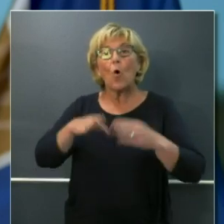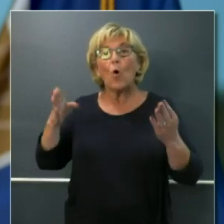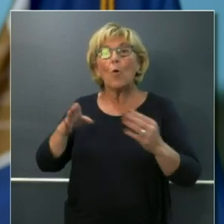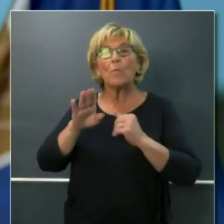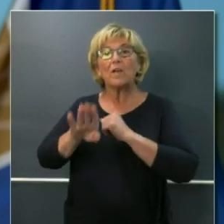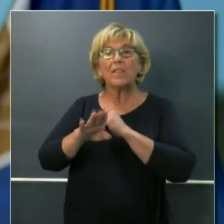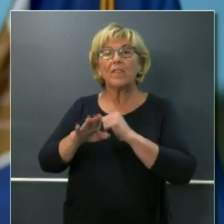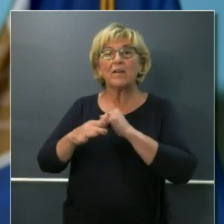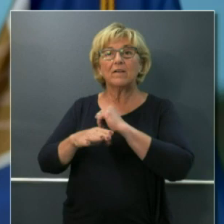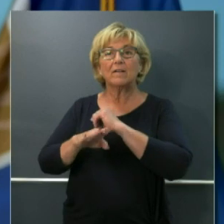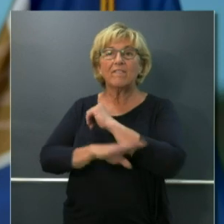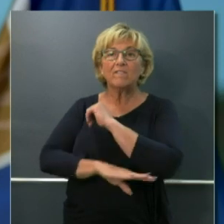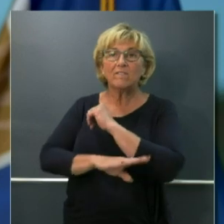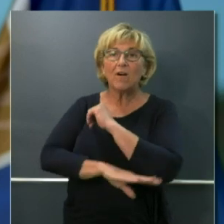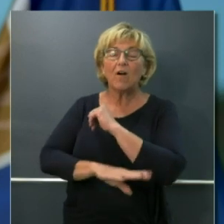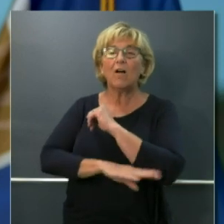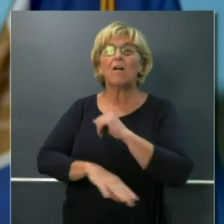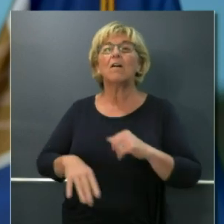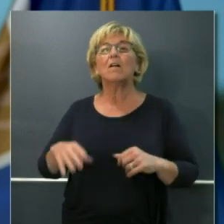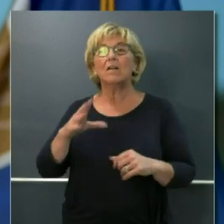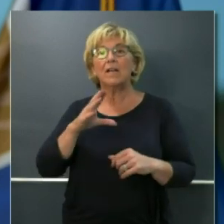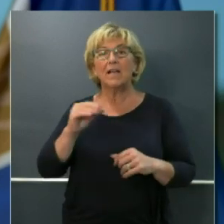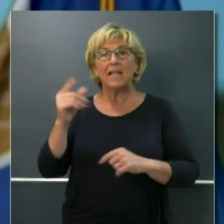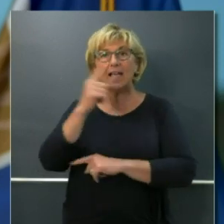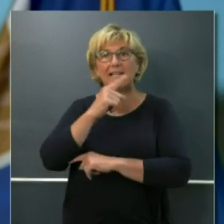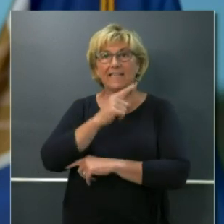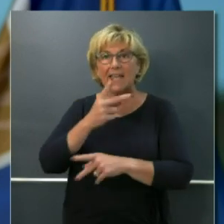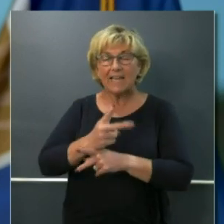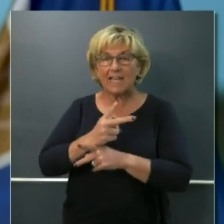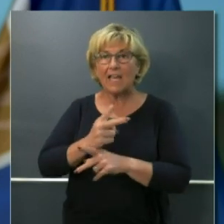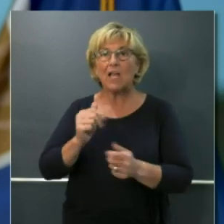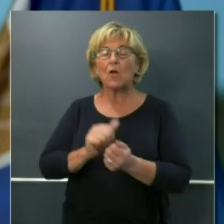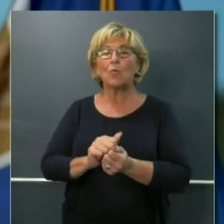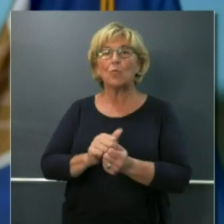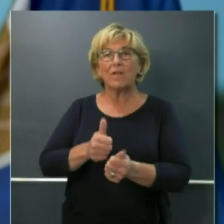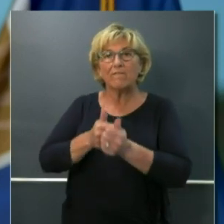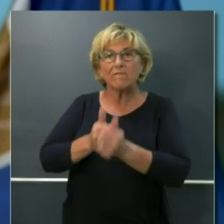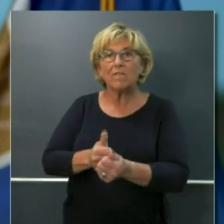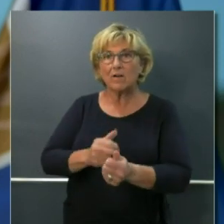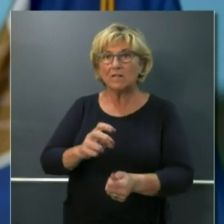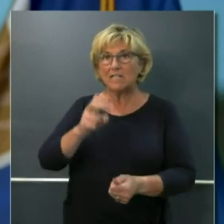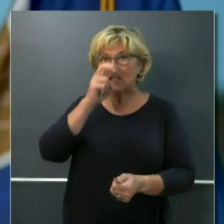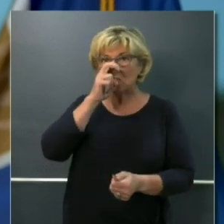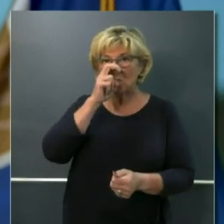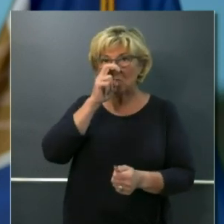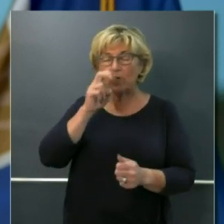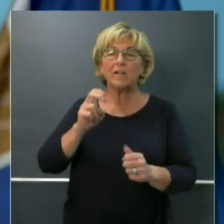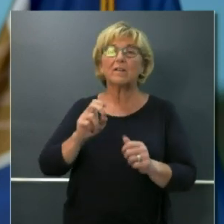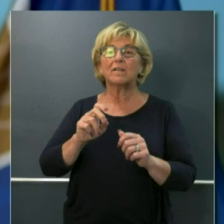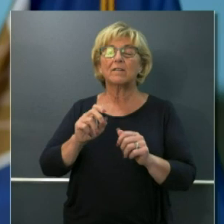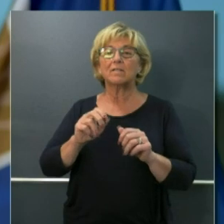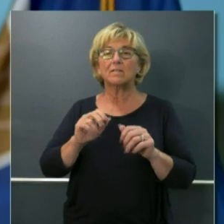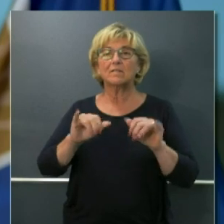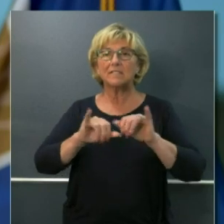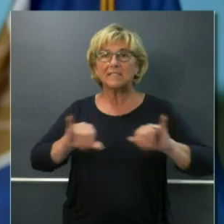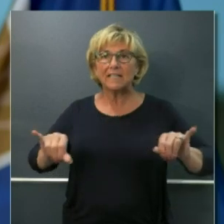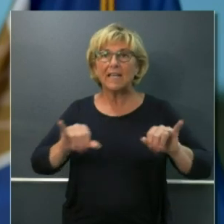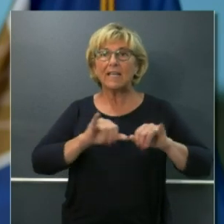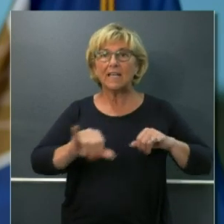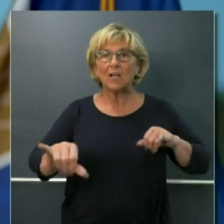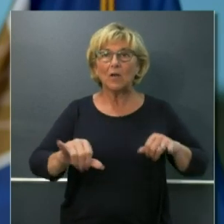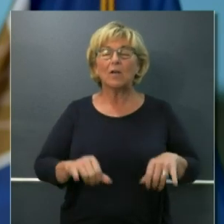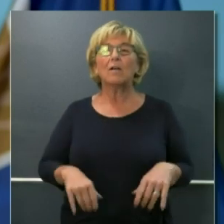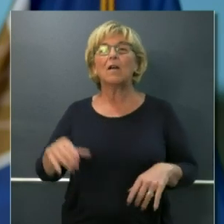and centers with strict physical distancing and environmental considerations at hand, workforce protections, customer and